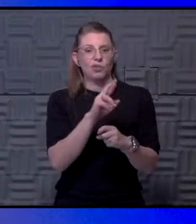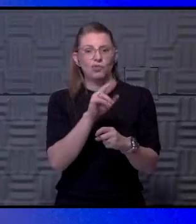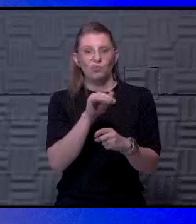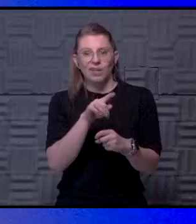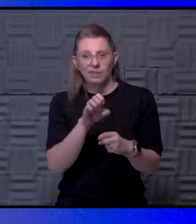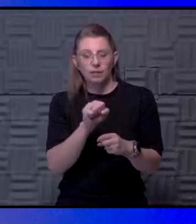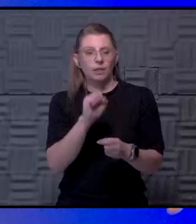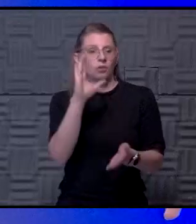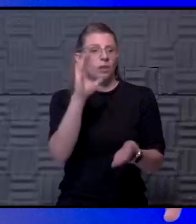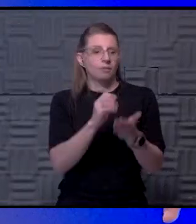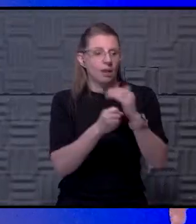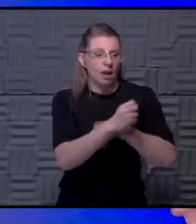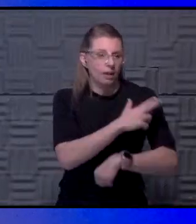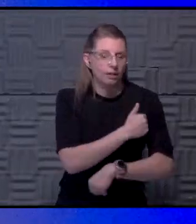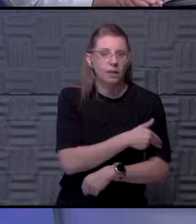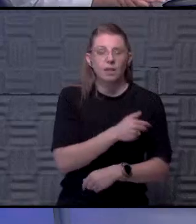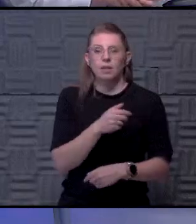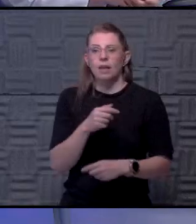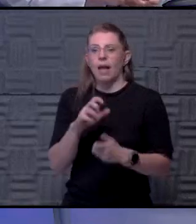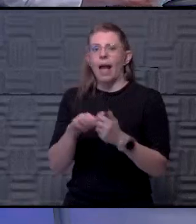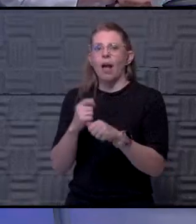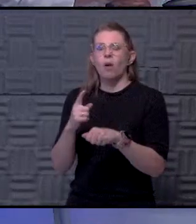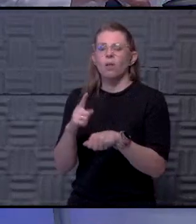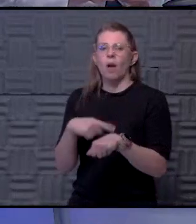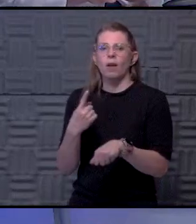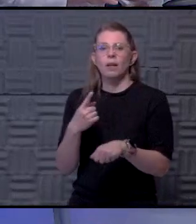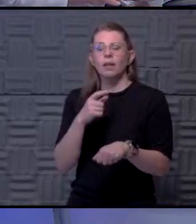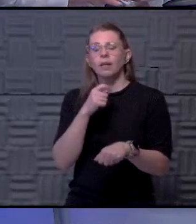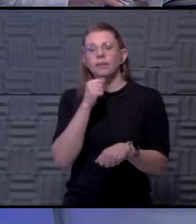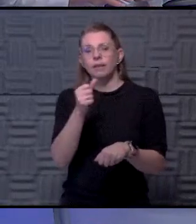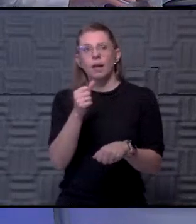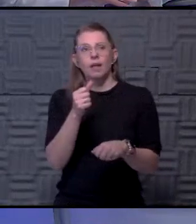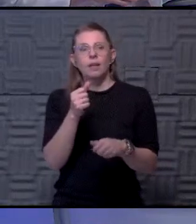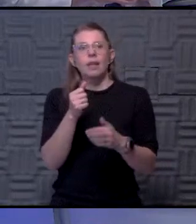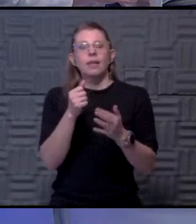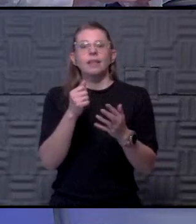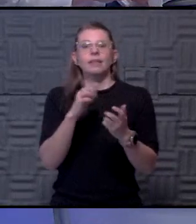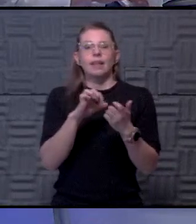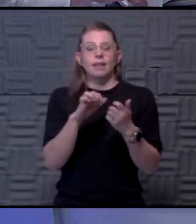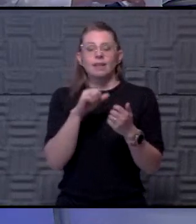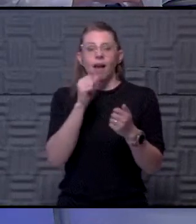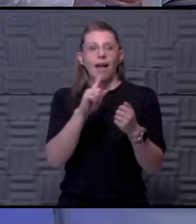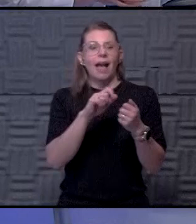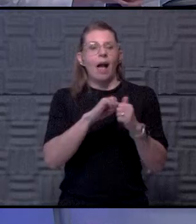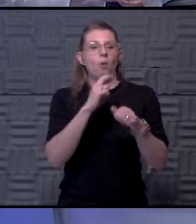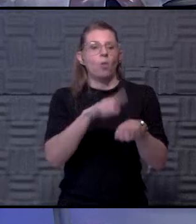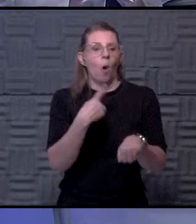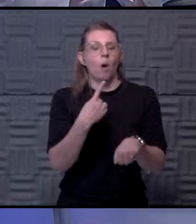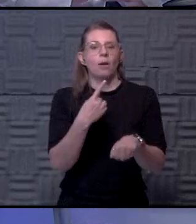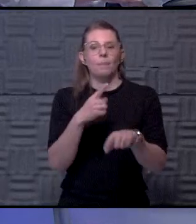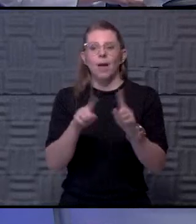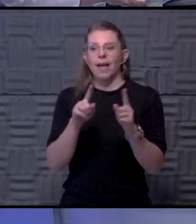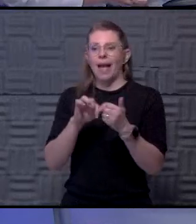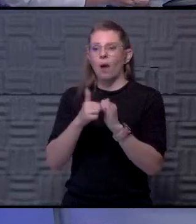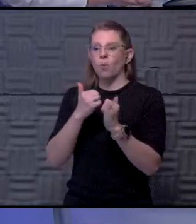hospitalizations, decreasing recurrence rates. It's not rates. just how long you live, it's how well you live. Yeah. And clearly people are living better after proton than just routine